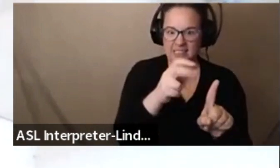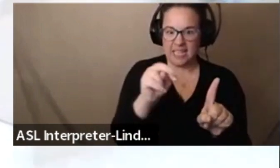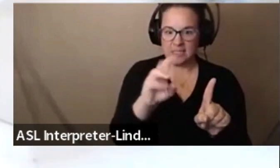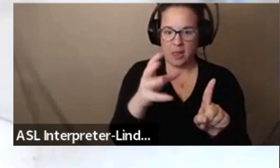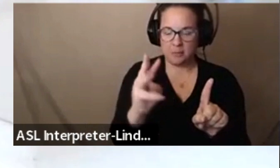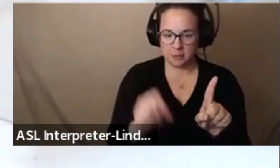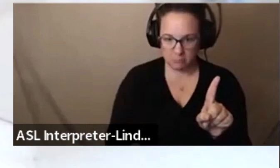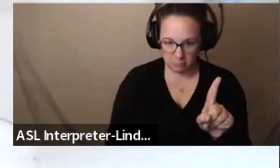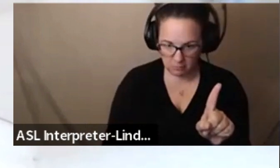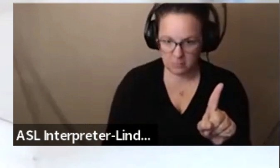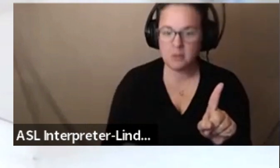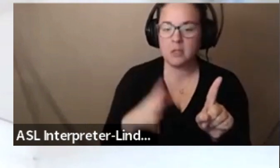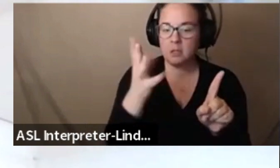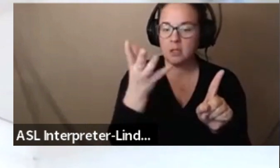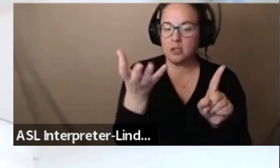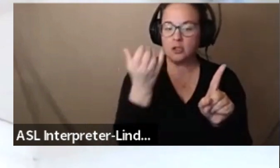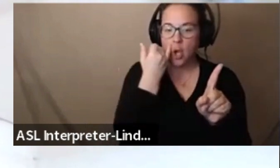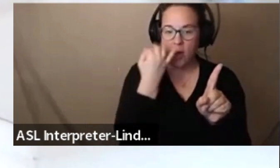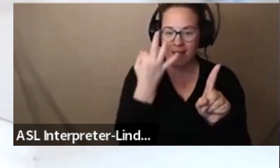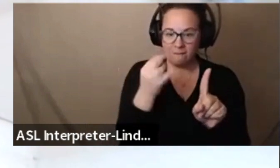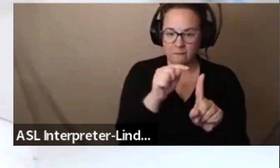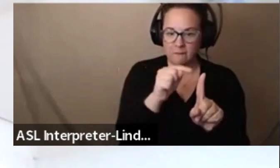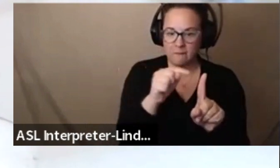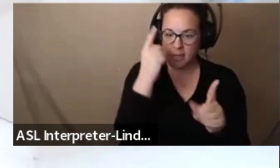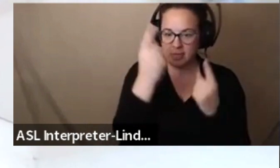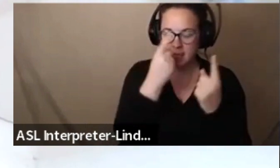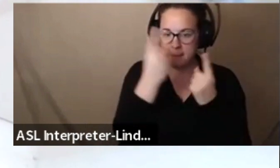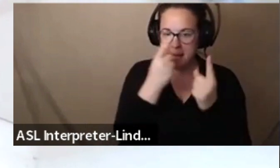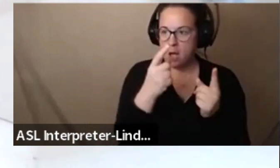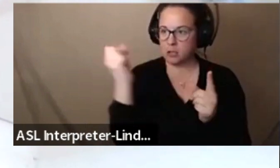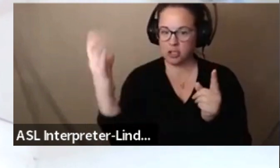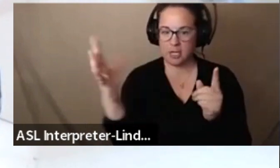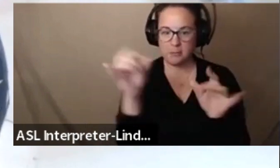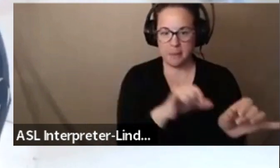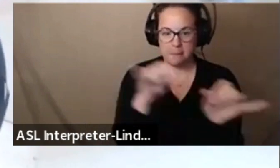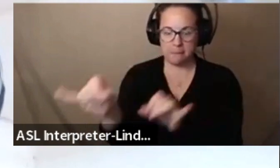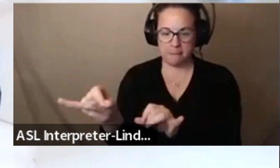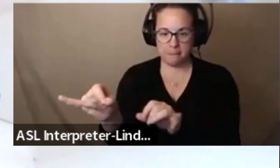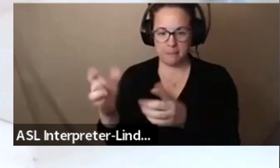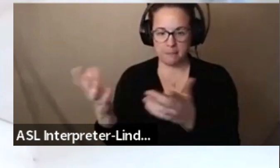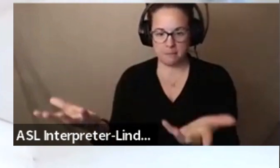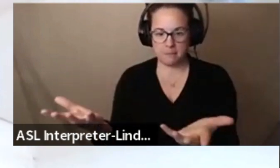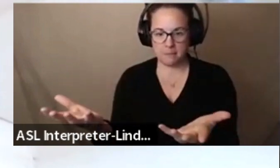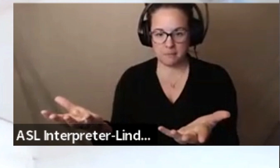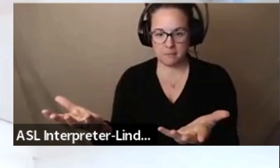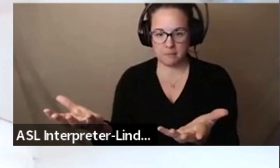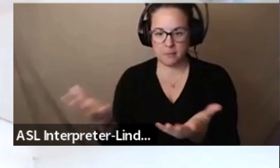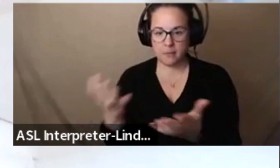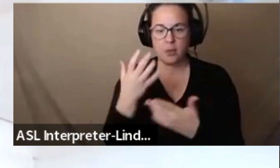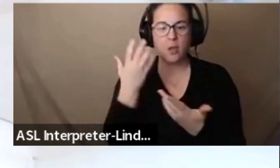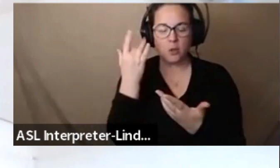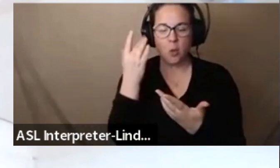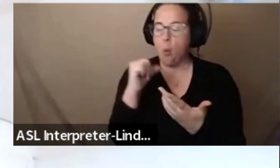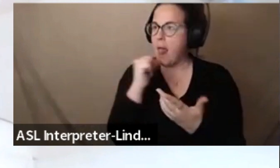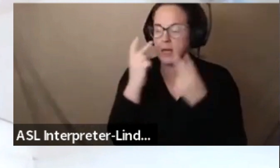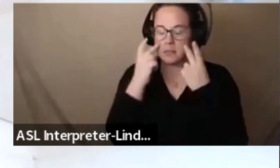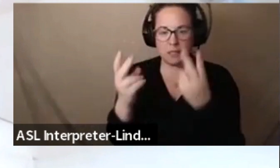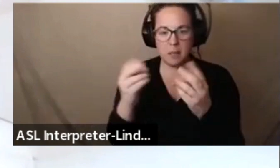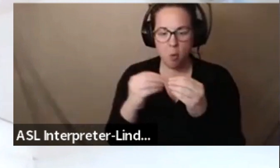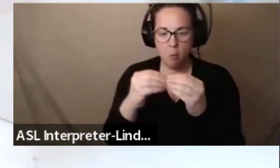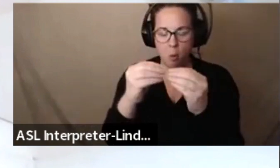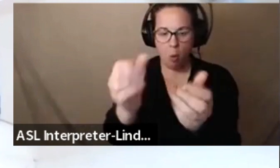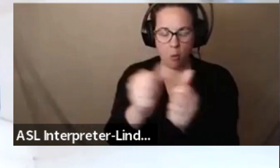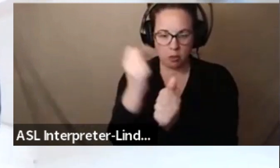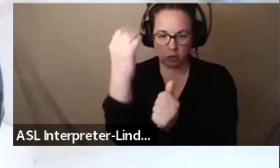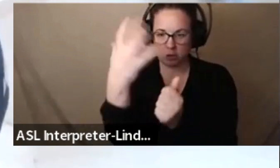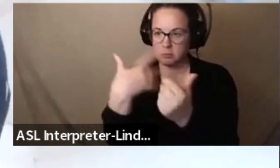to play with there. And I don't understand why it's not been done 100 times before. I don't understand why we're not bored of queer versions of these